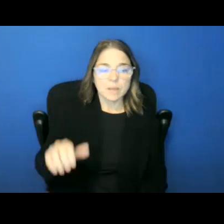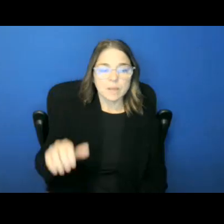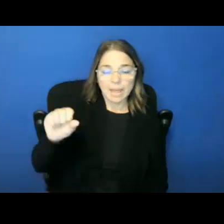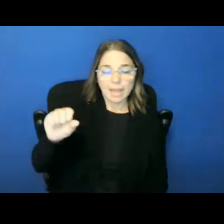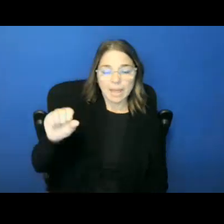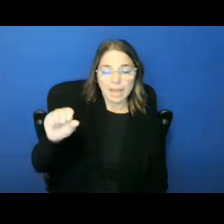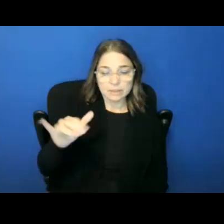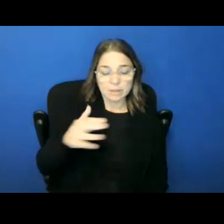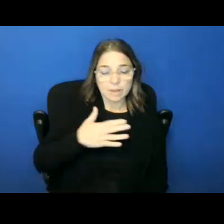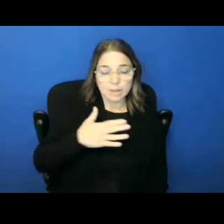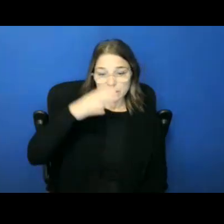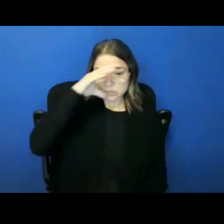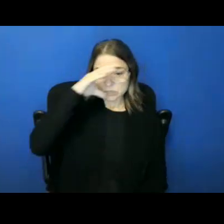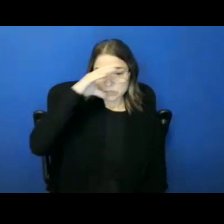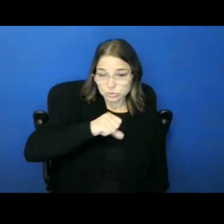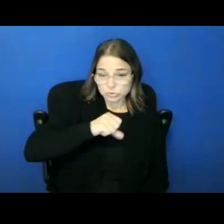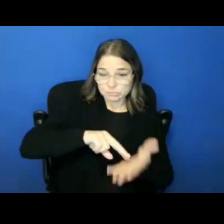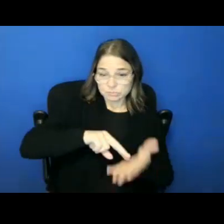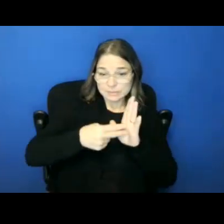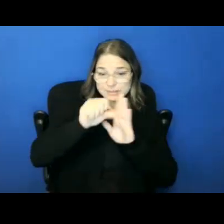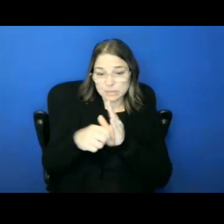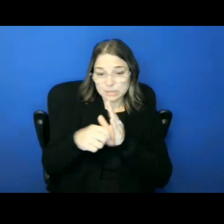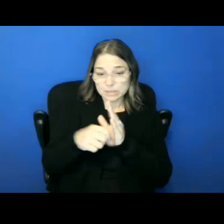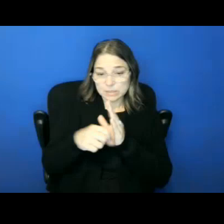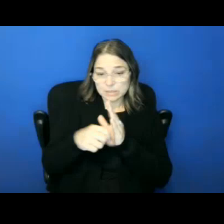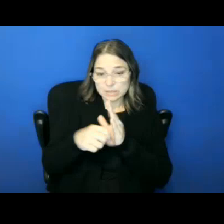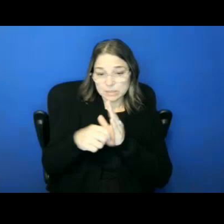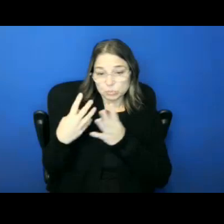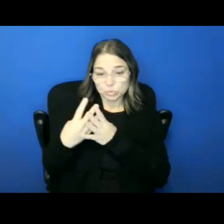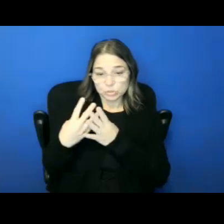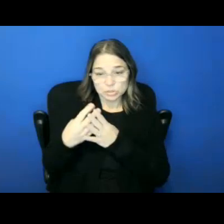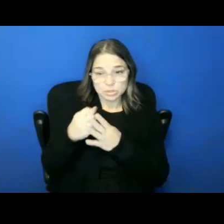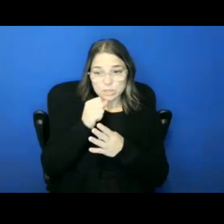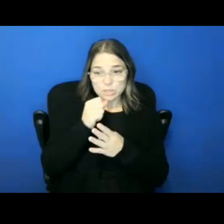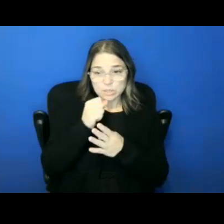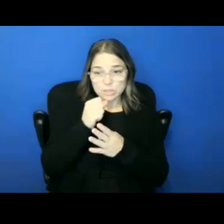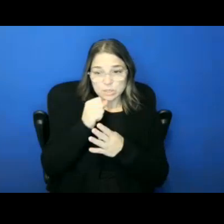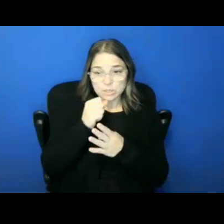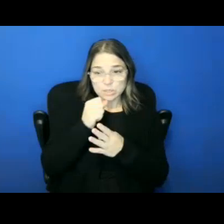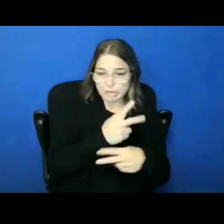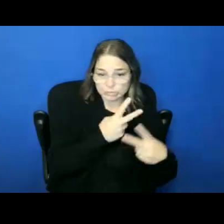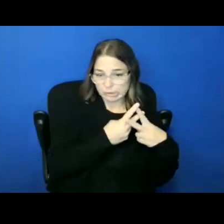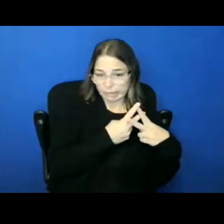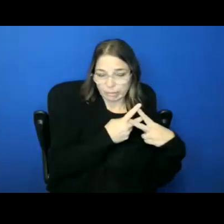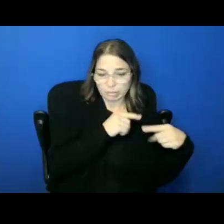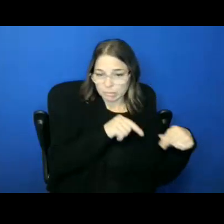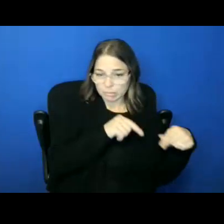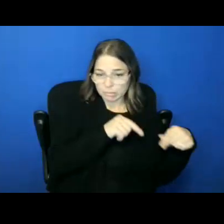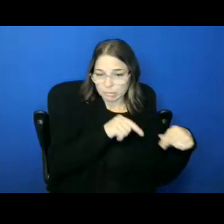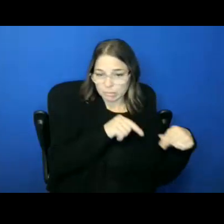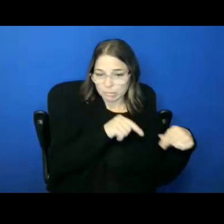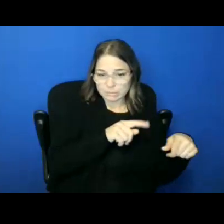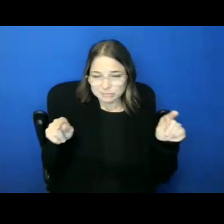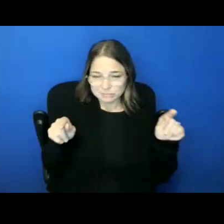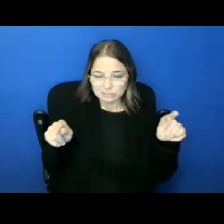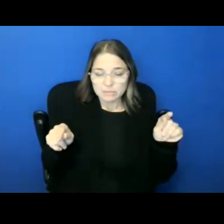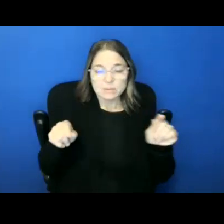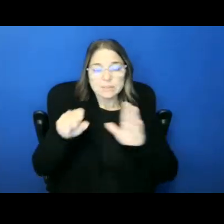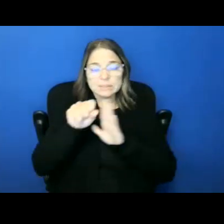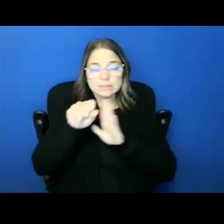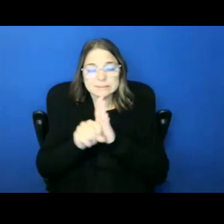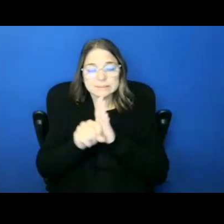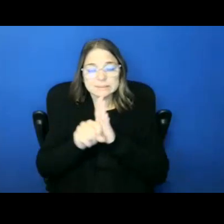My assumption is that you are referring to state prison and not a local detention center or jail. And currently